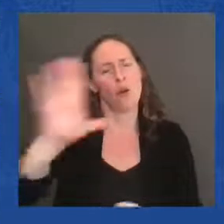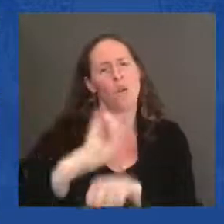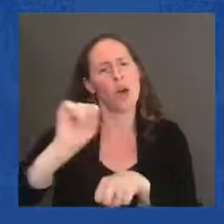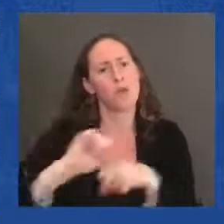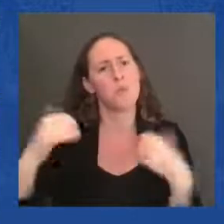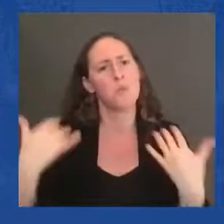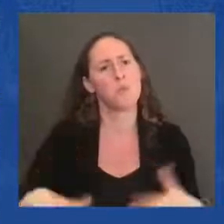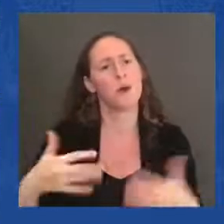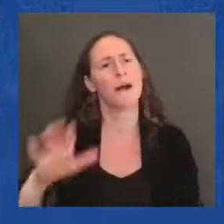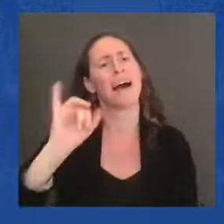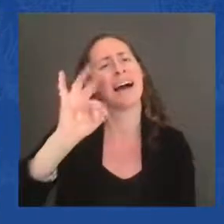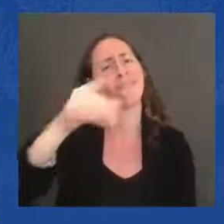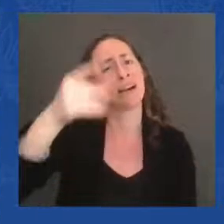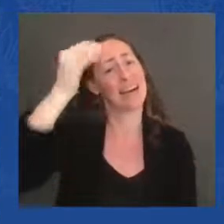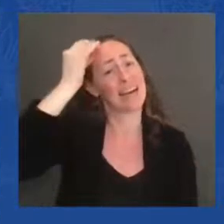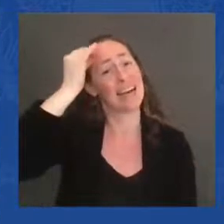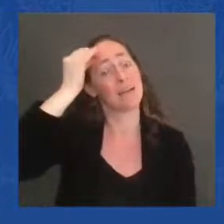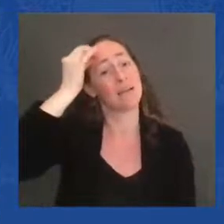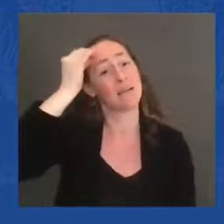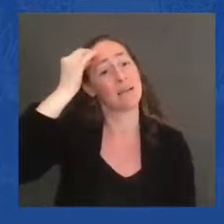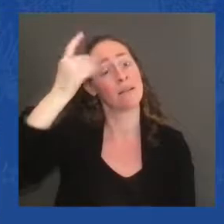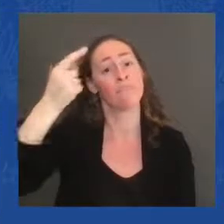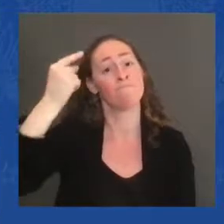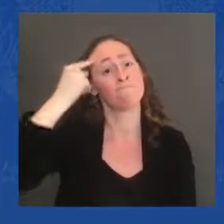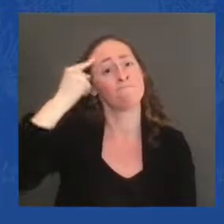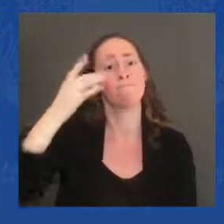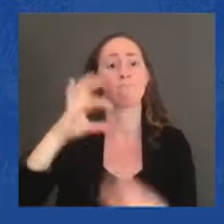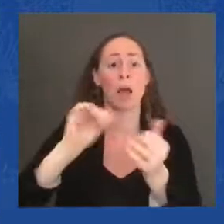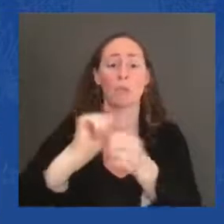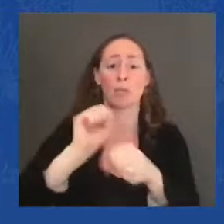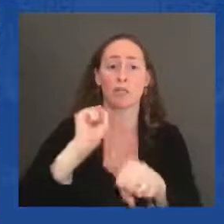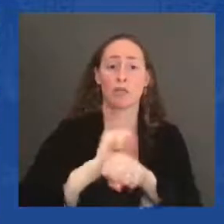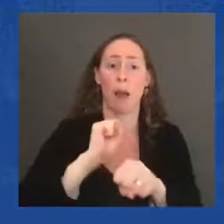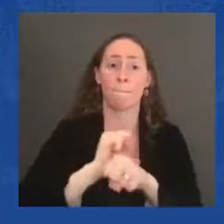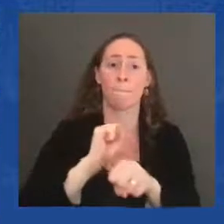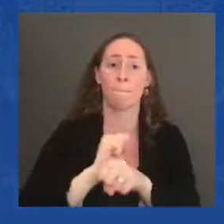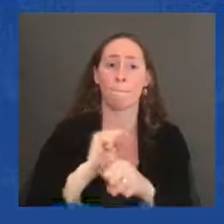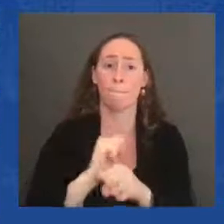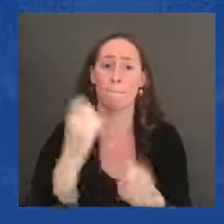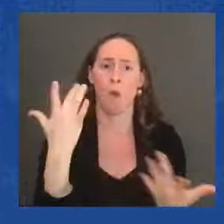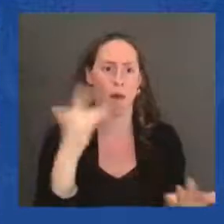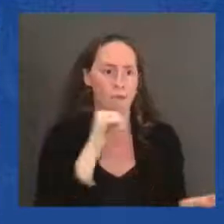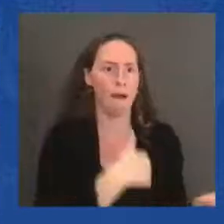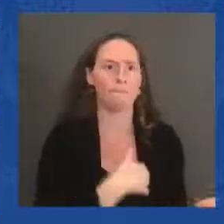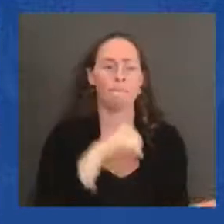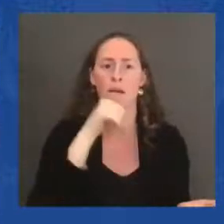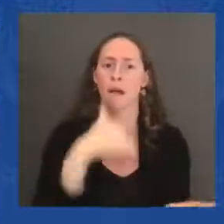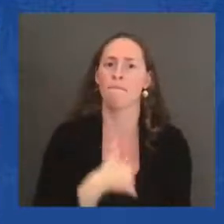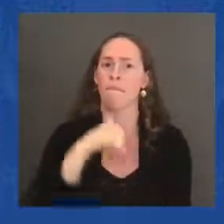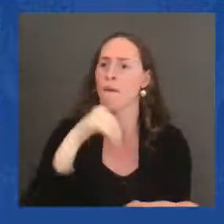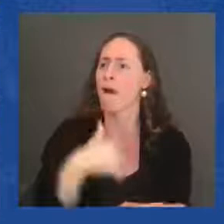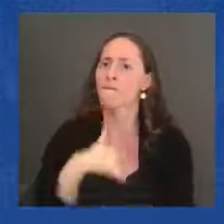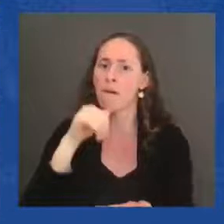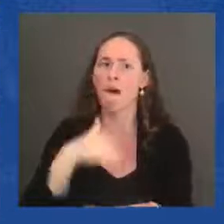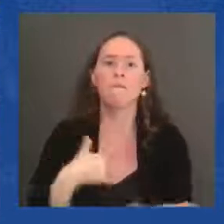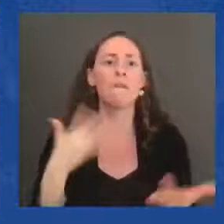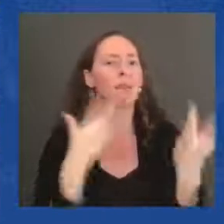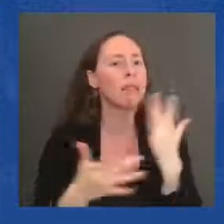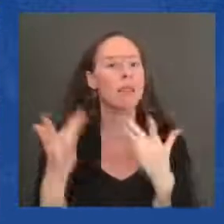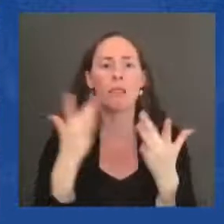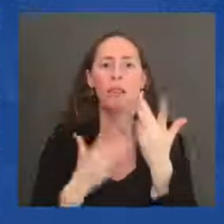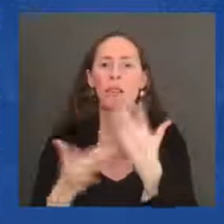being held up. I'm looking forward to this briefing. My message to you is, when we build back, we have to build back